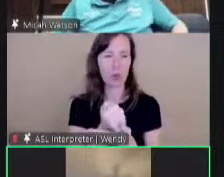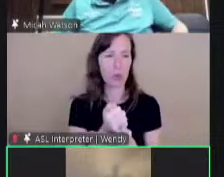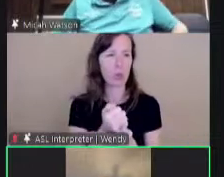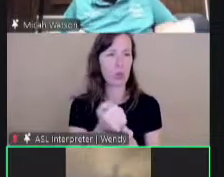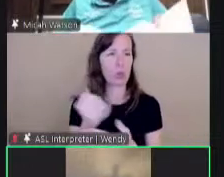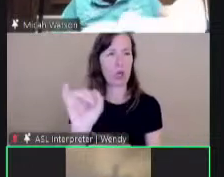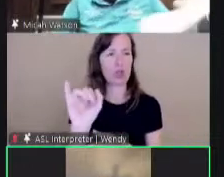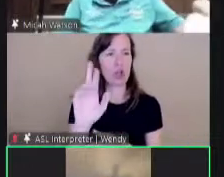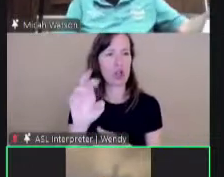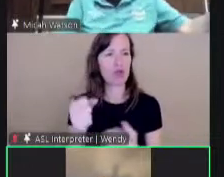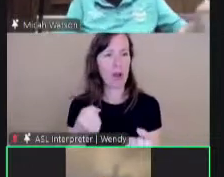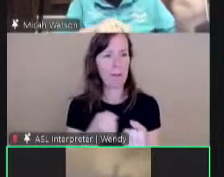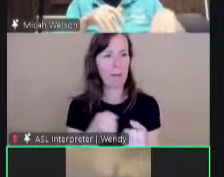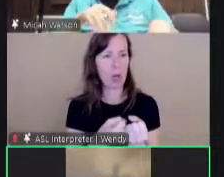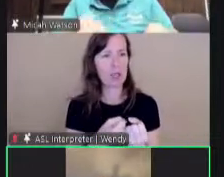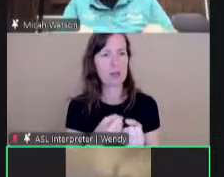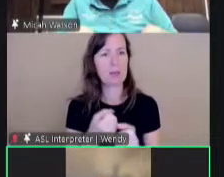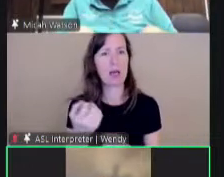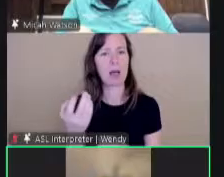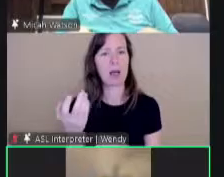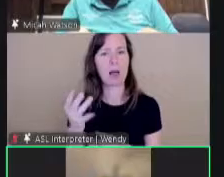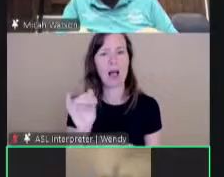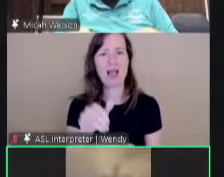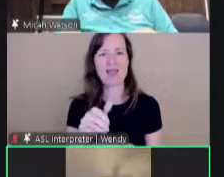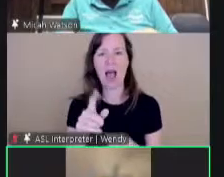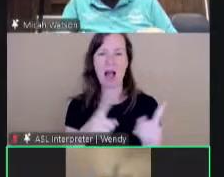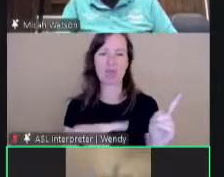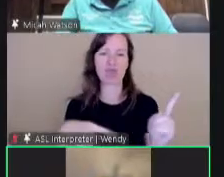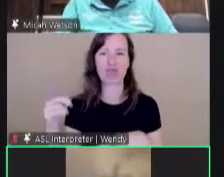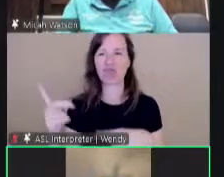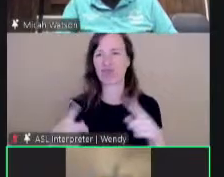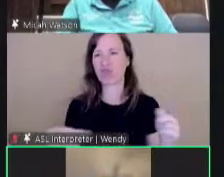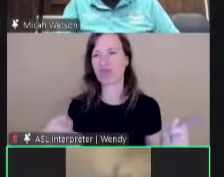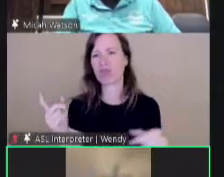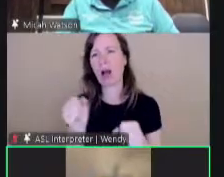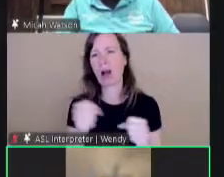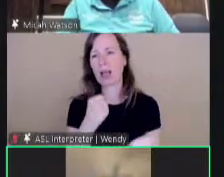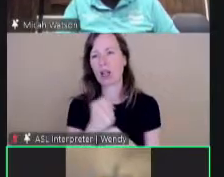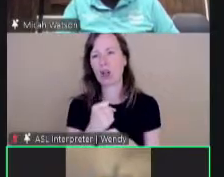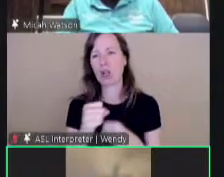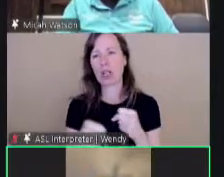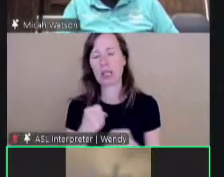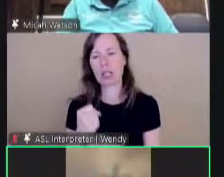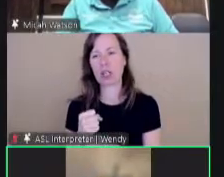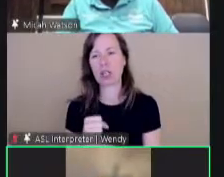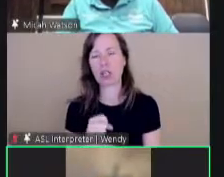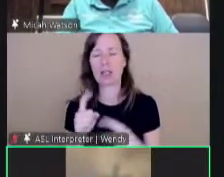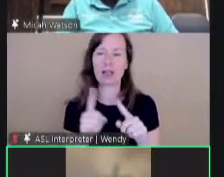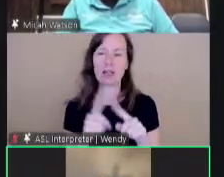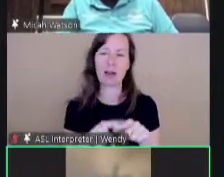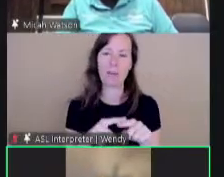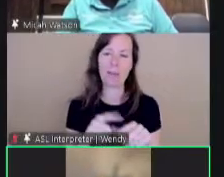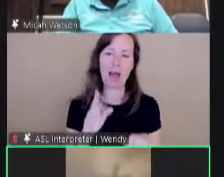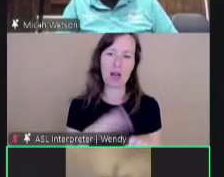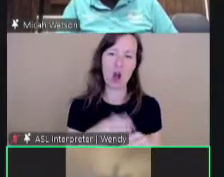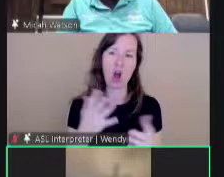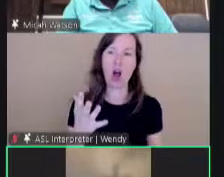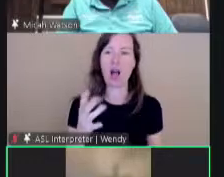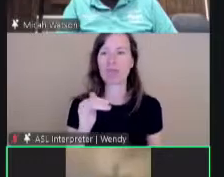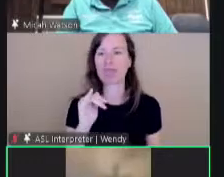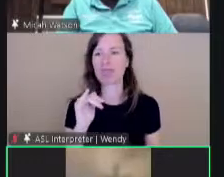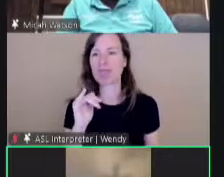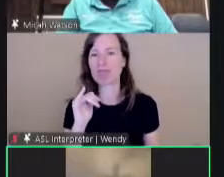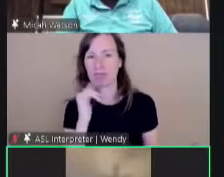insurance reimbursements, that fluctuates tremendously from year to year, depending upon accidents,